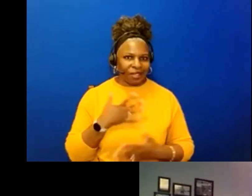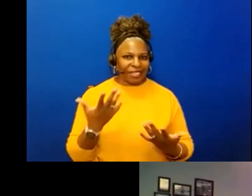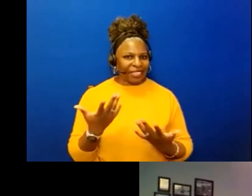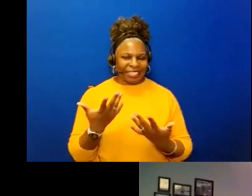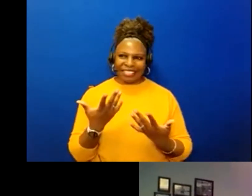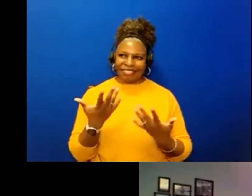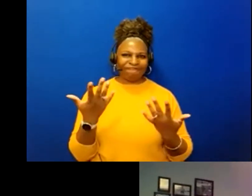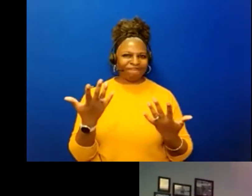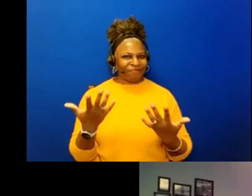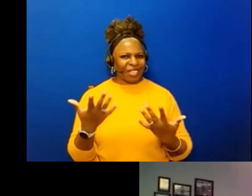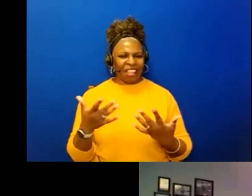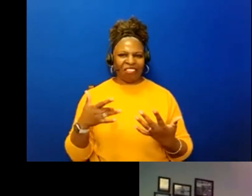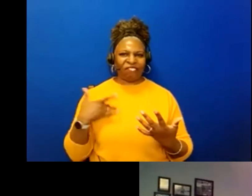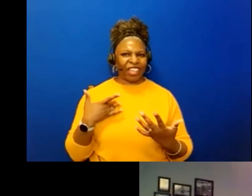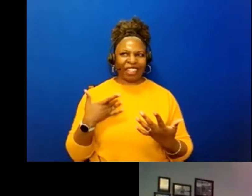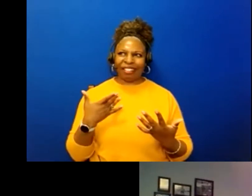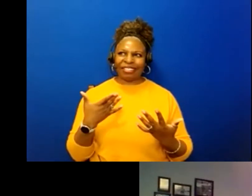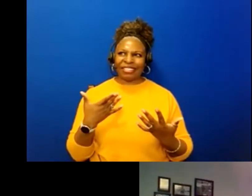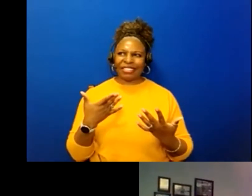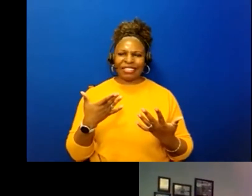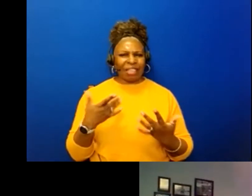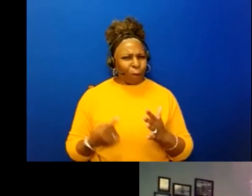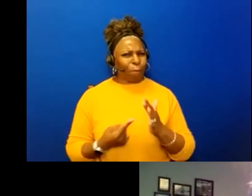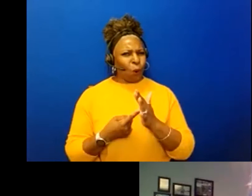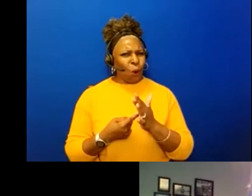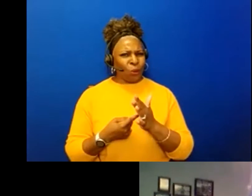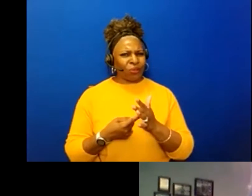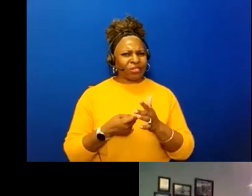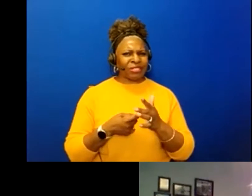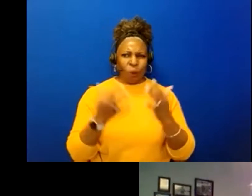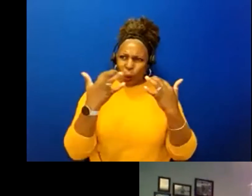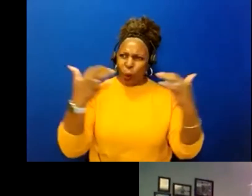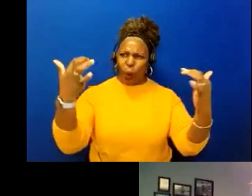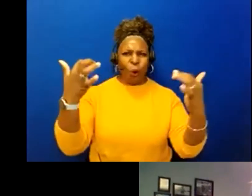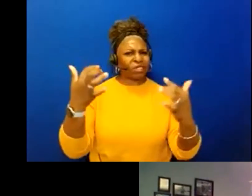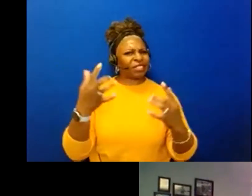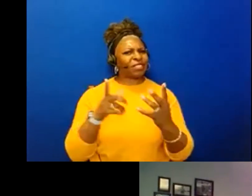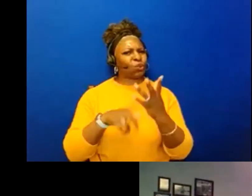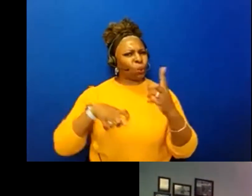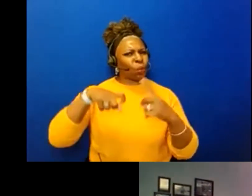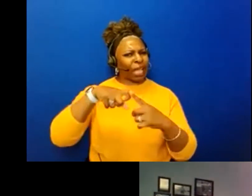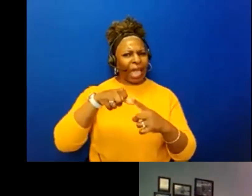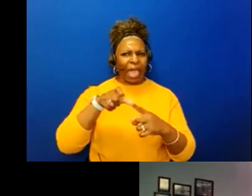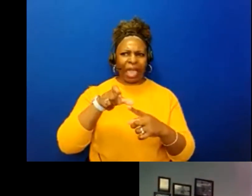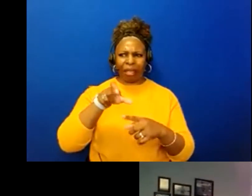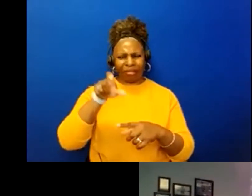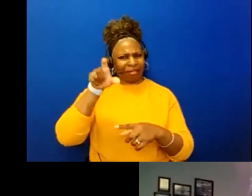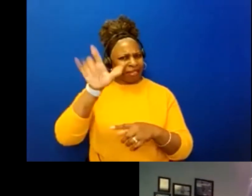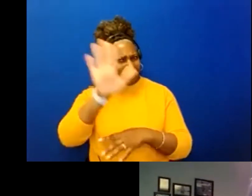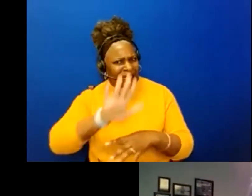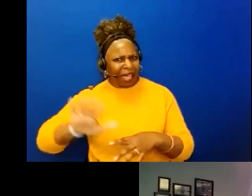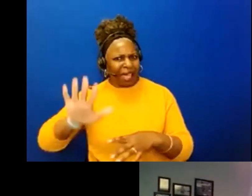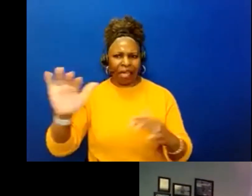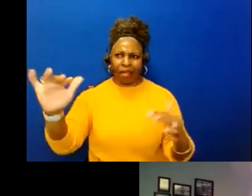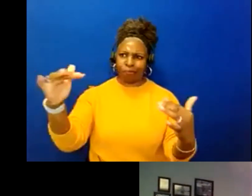moment that you're able to share with the people that are there with you, but also the people at home. And for me, hearing that anthem, I still